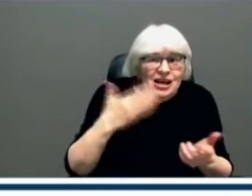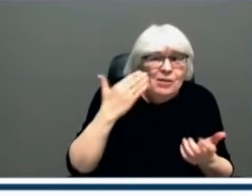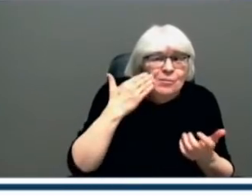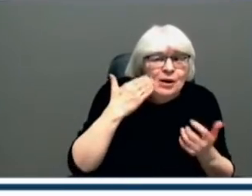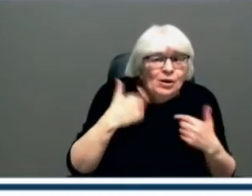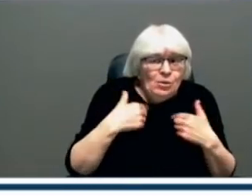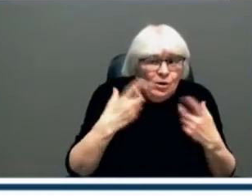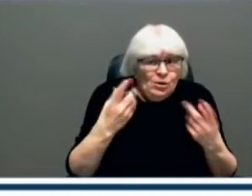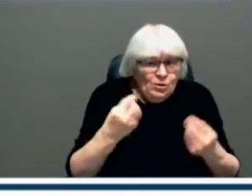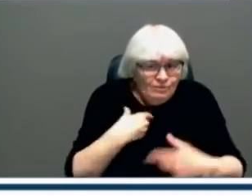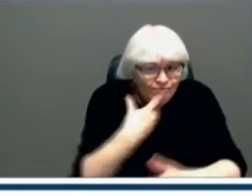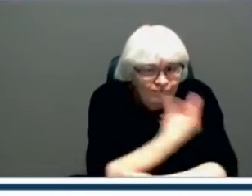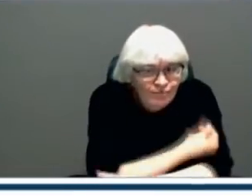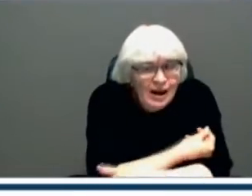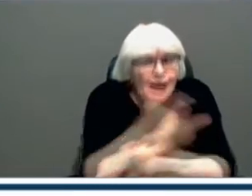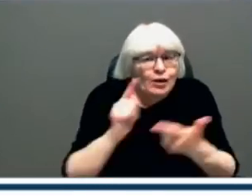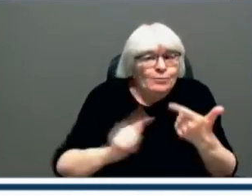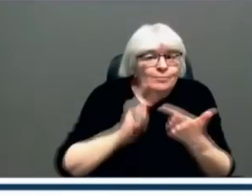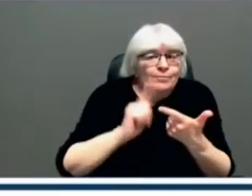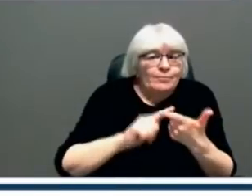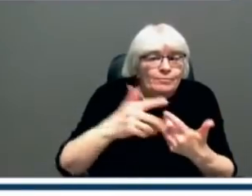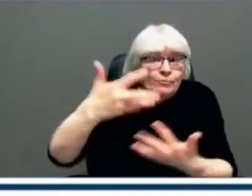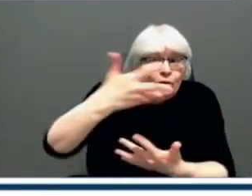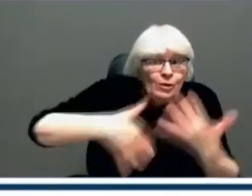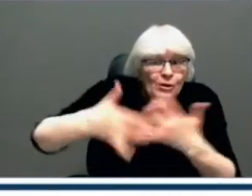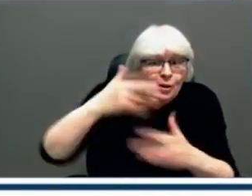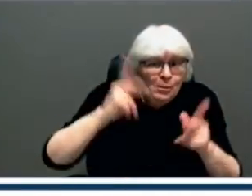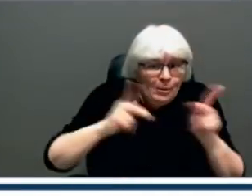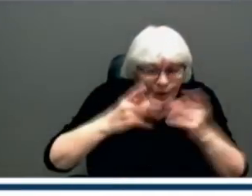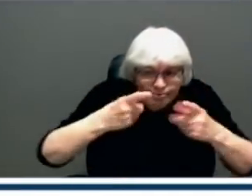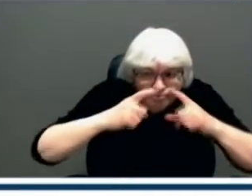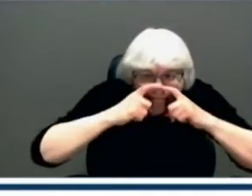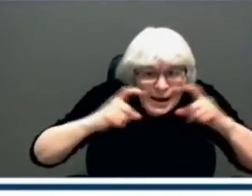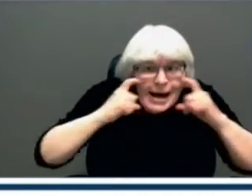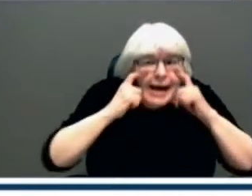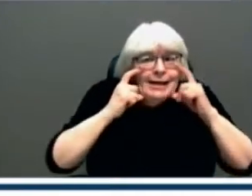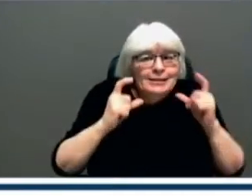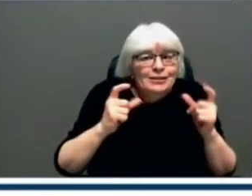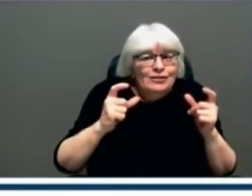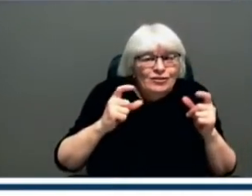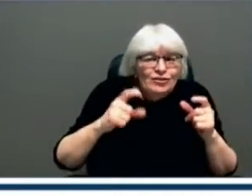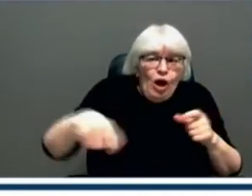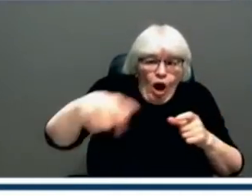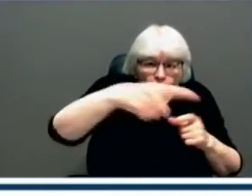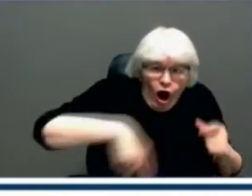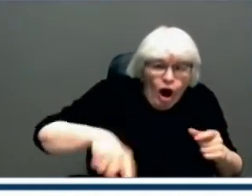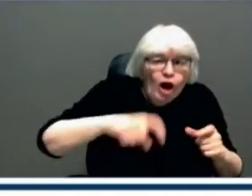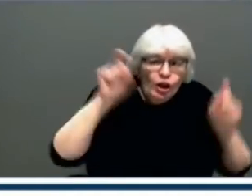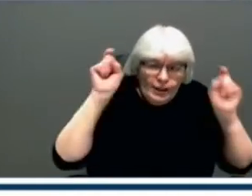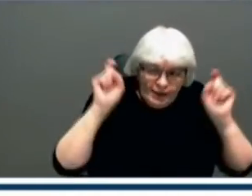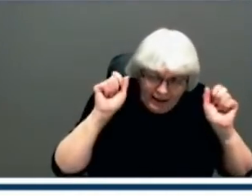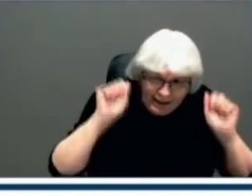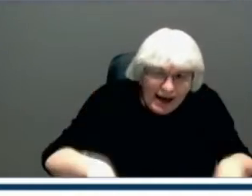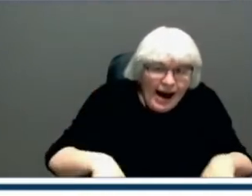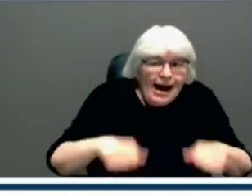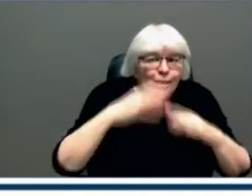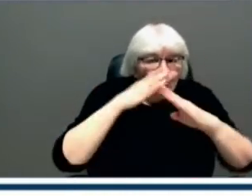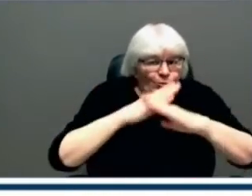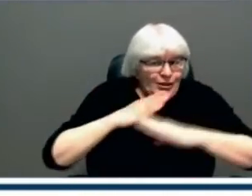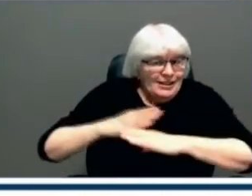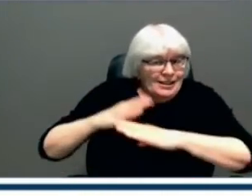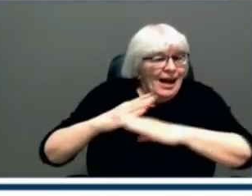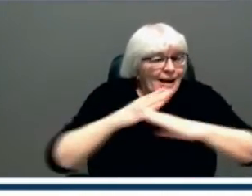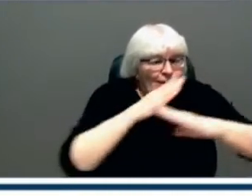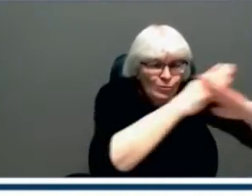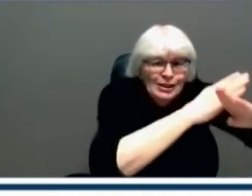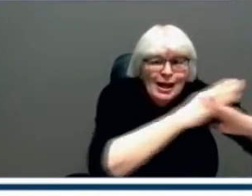masking when we're around other people. There are basic steps that all of us can take to protect those who are at increased risk. So we shouldn't